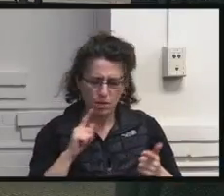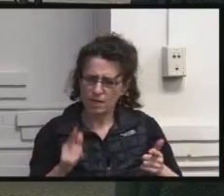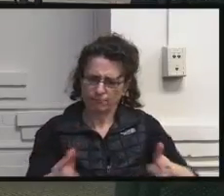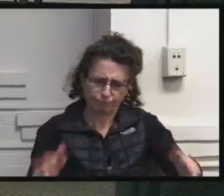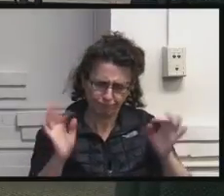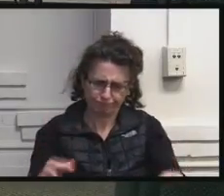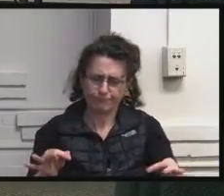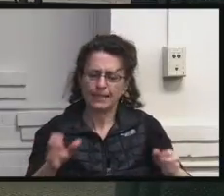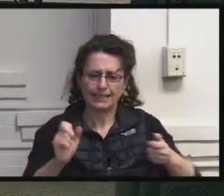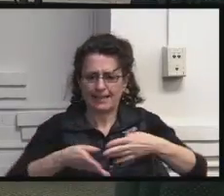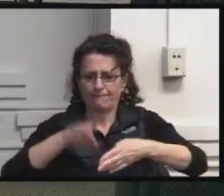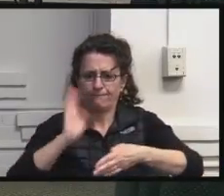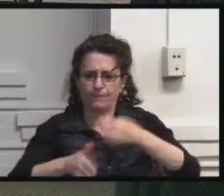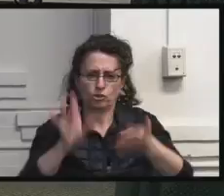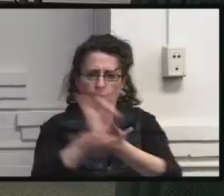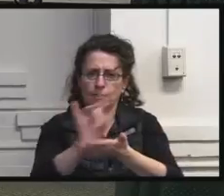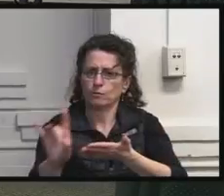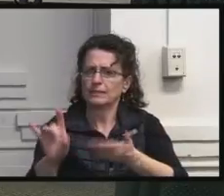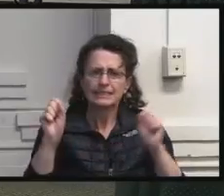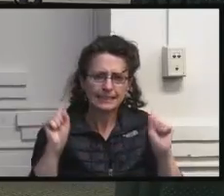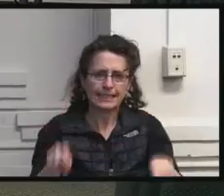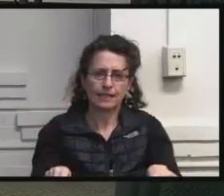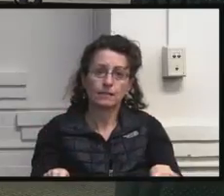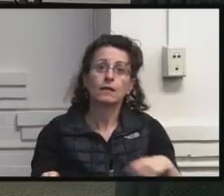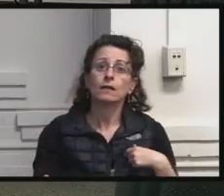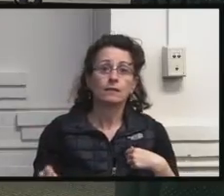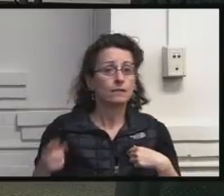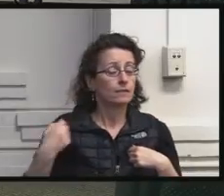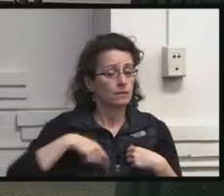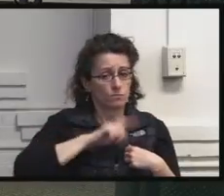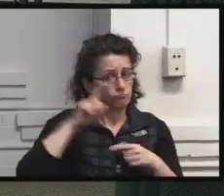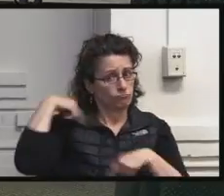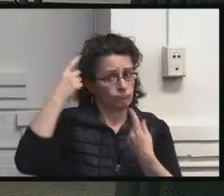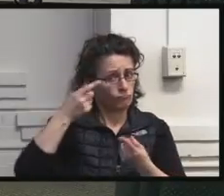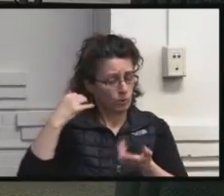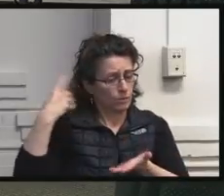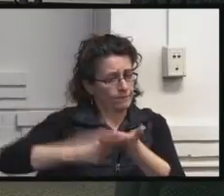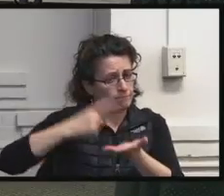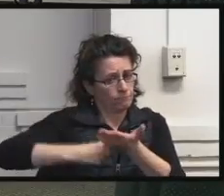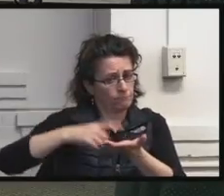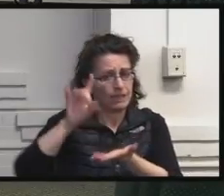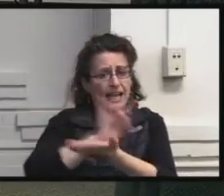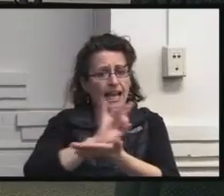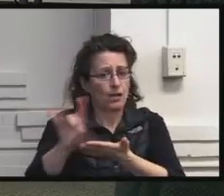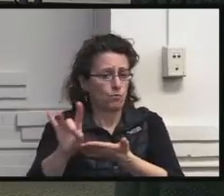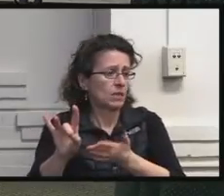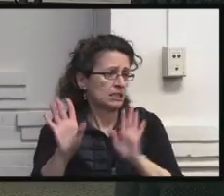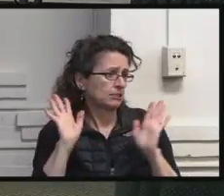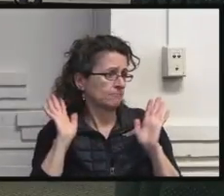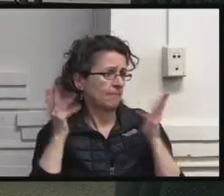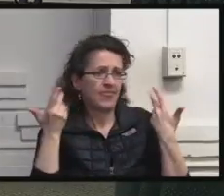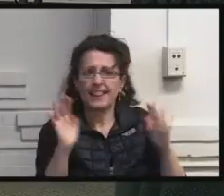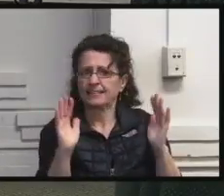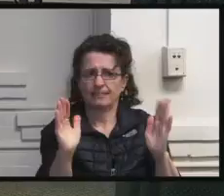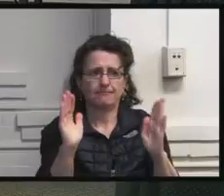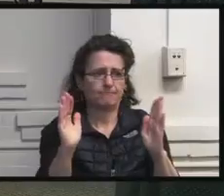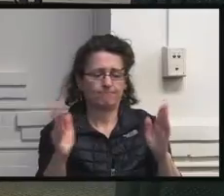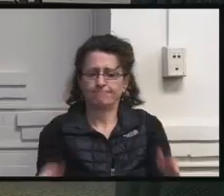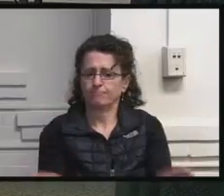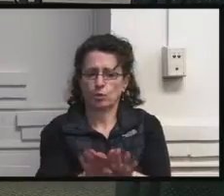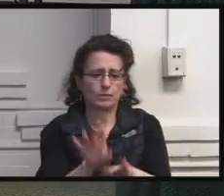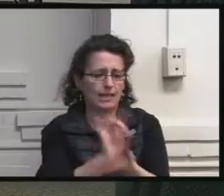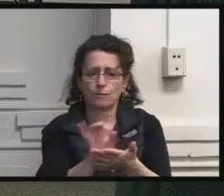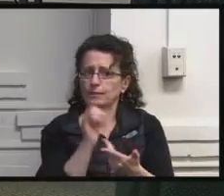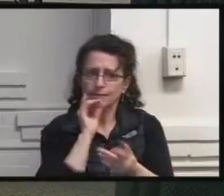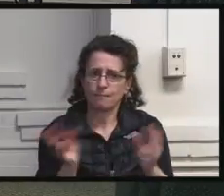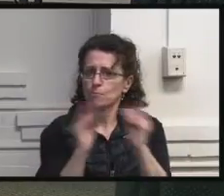8 weeks. We've been proceeding forward with 8 weeks as the assumption that will be the allowable closure period. So we would try